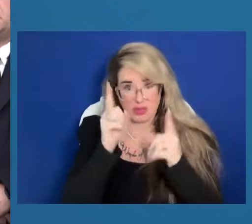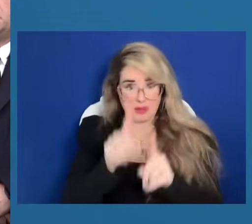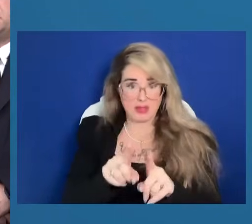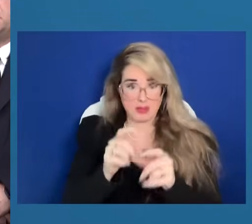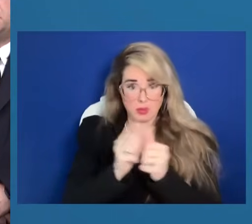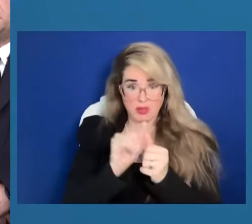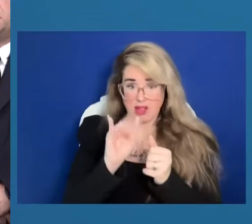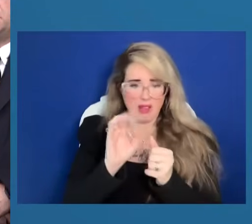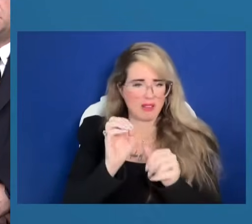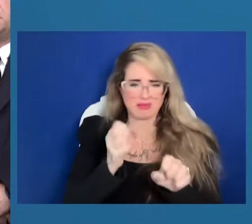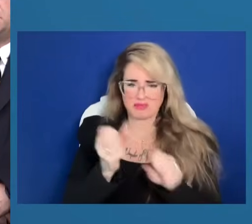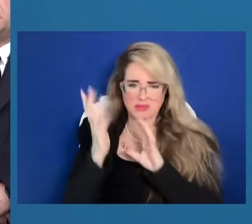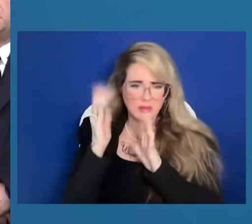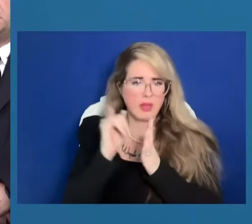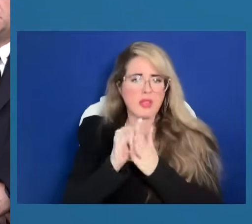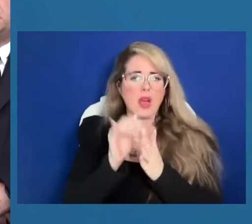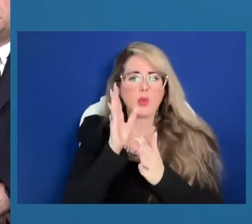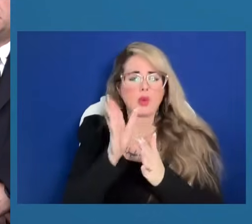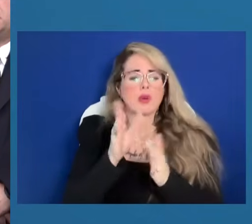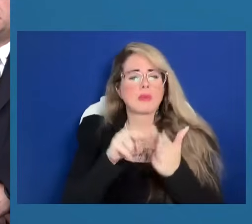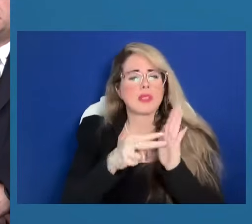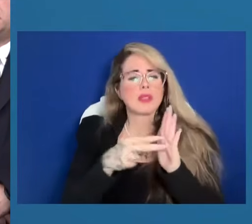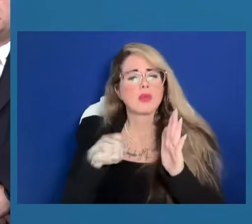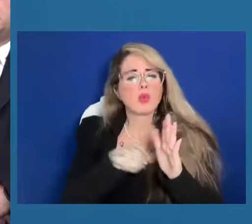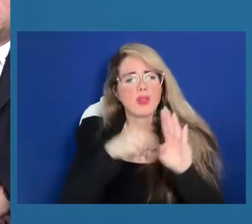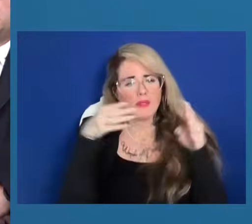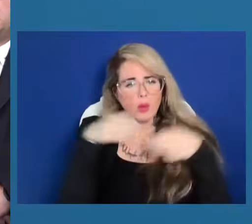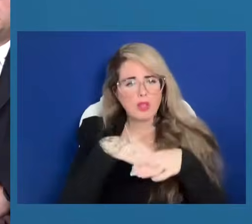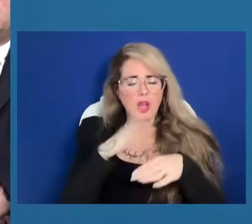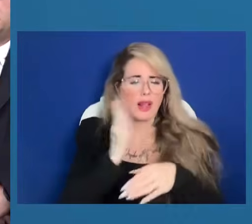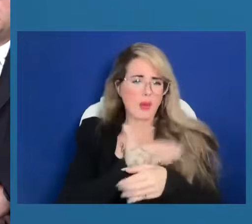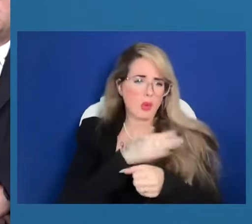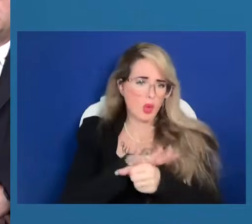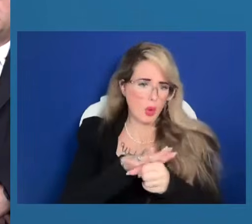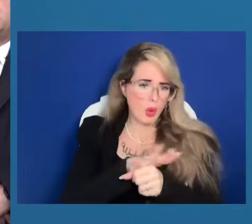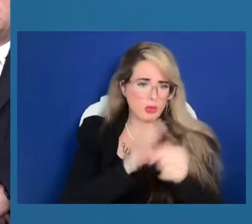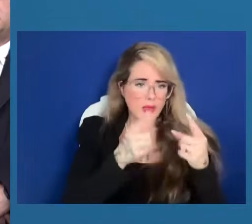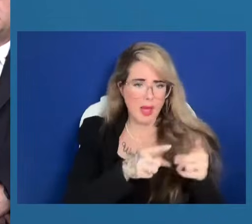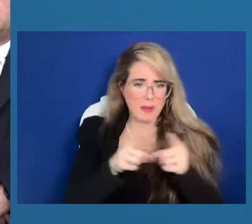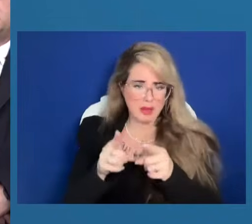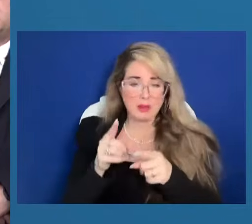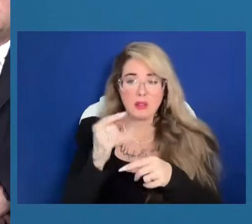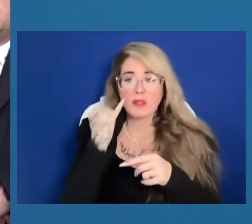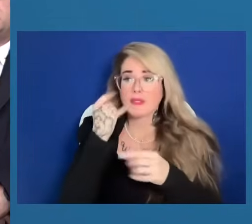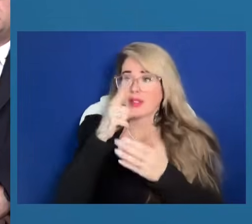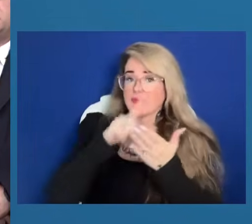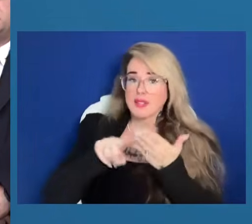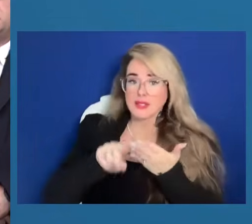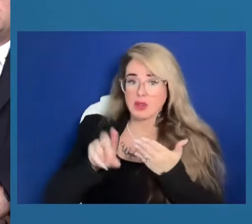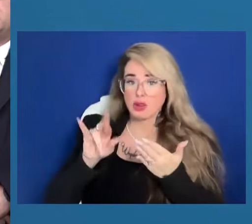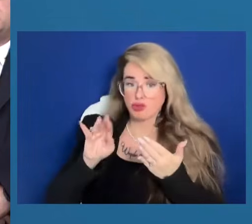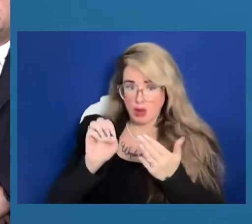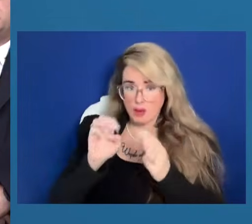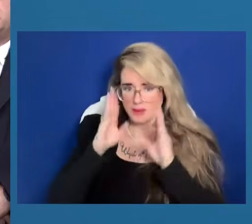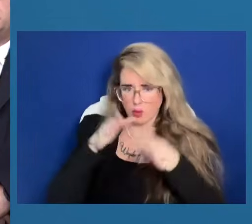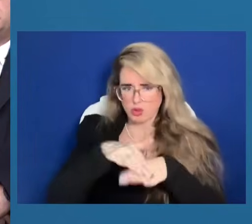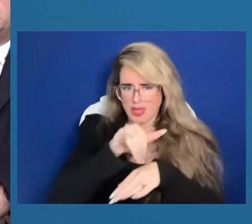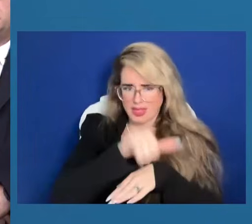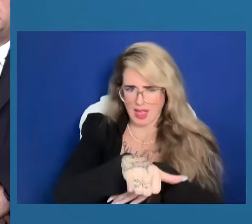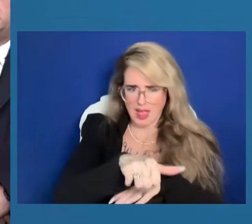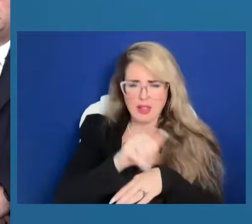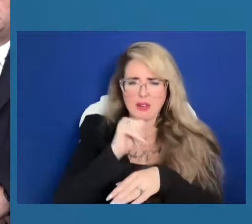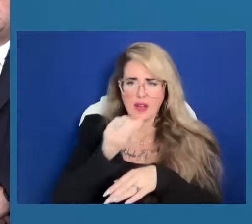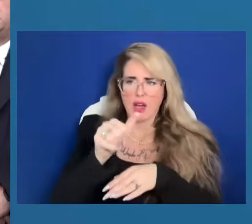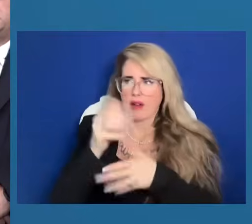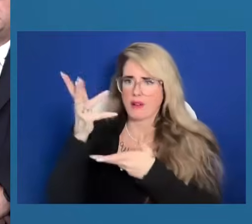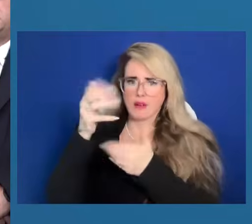serious crimes, and local agencies are most effective when spending time investigating crime, not civil law enforcement, especially